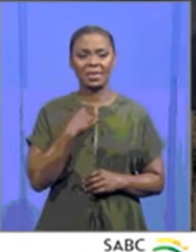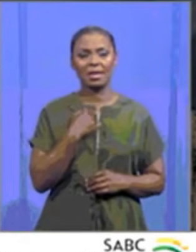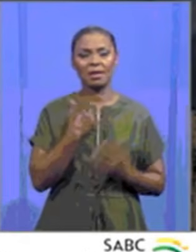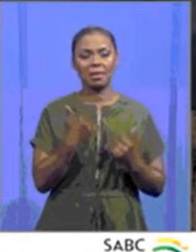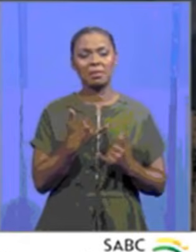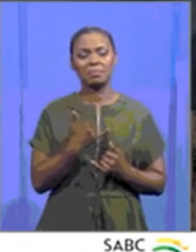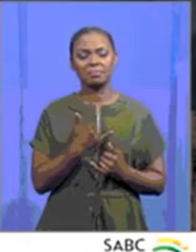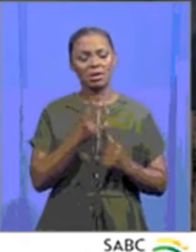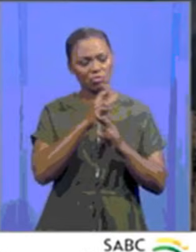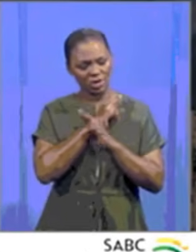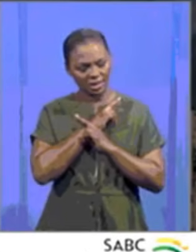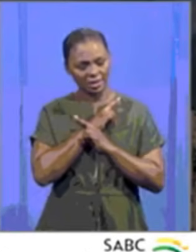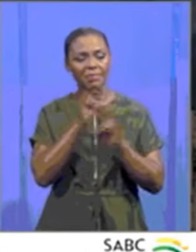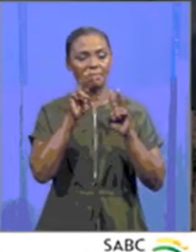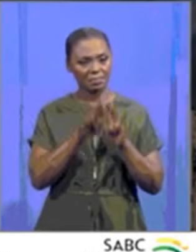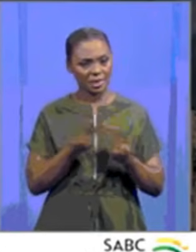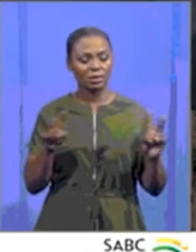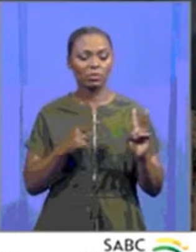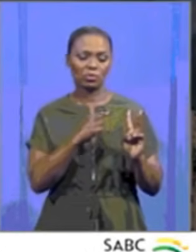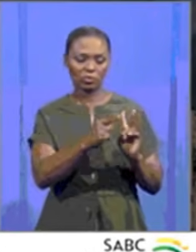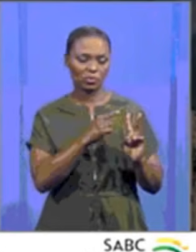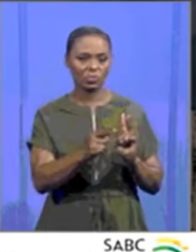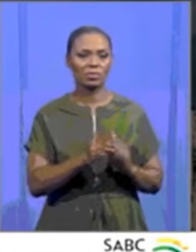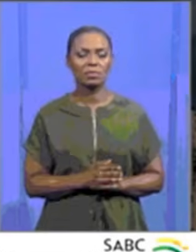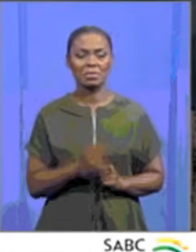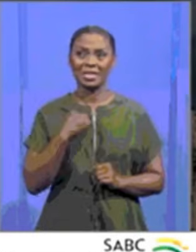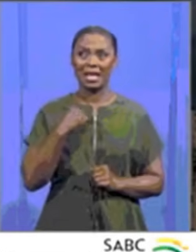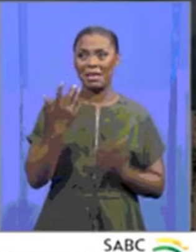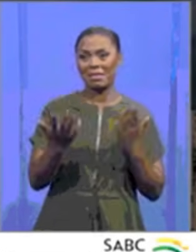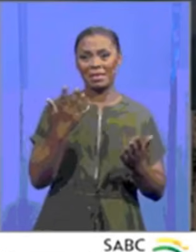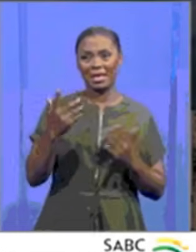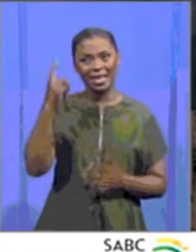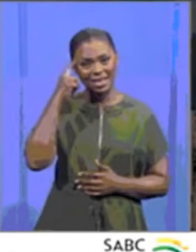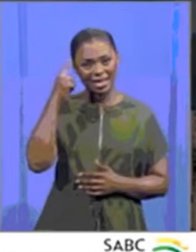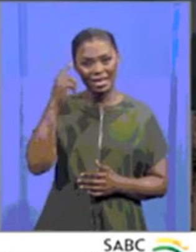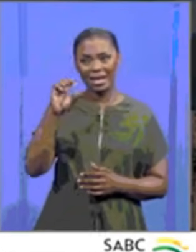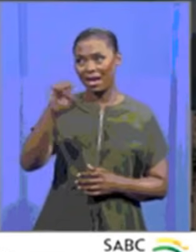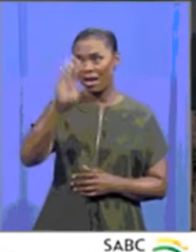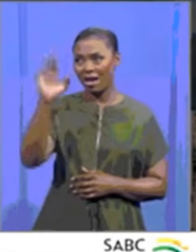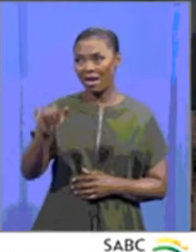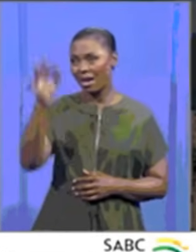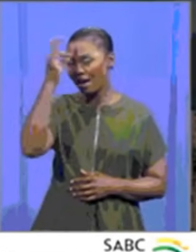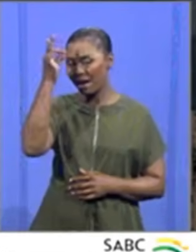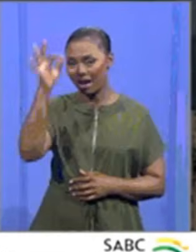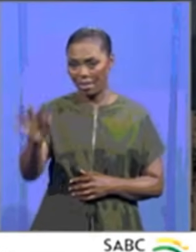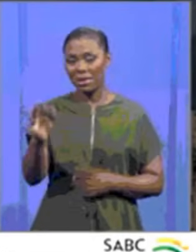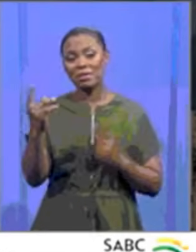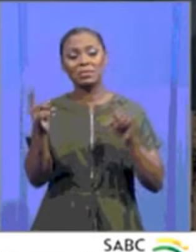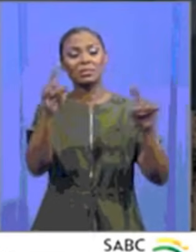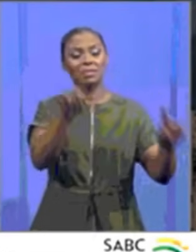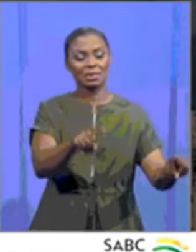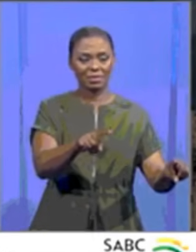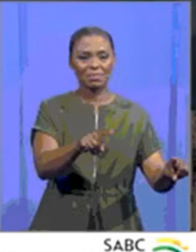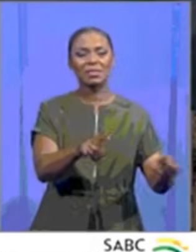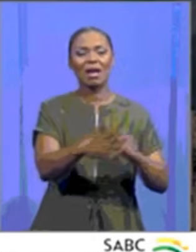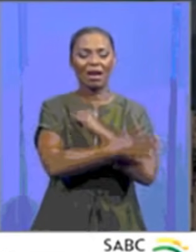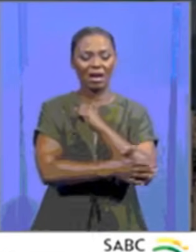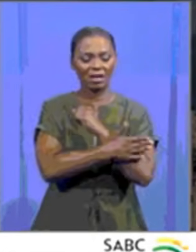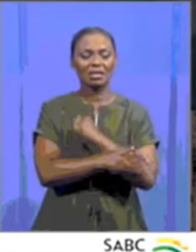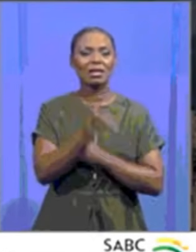mewa ya bone iponene kgotso. Ke ne ke nagana gore ga puso ya rona ya Afrika Borwa e tla ya ko nageng ewa ya